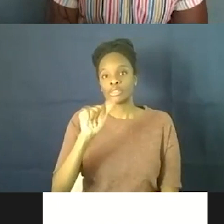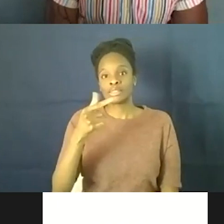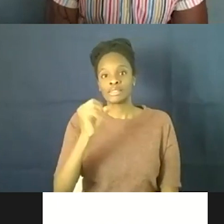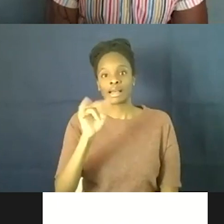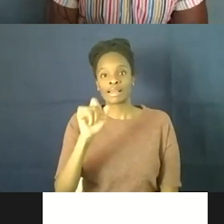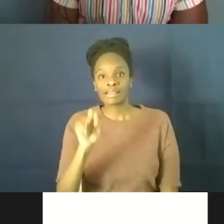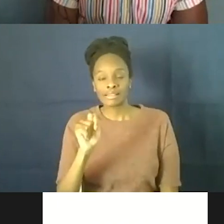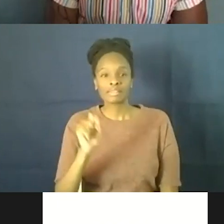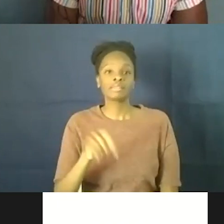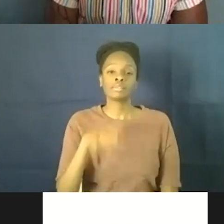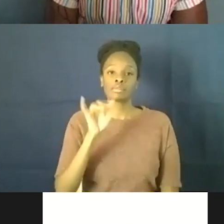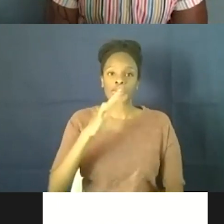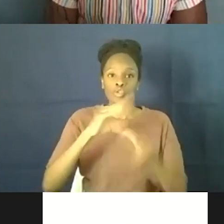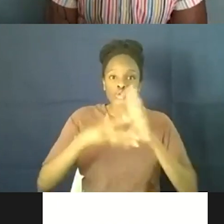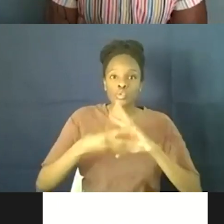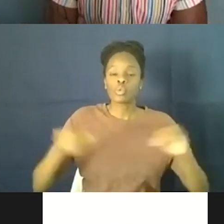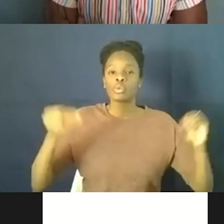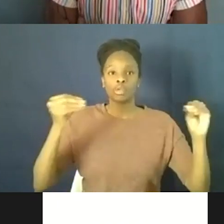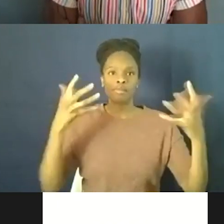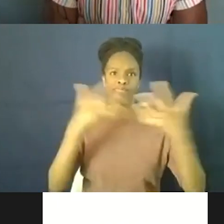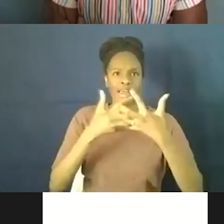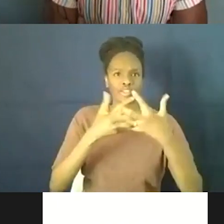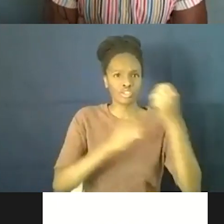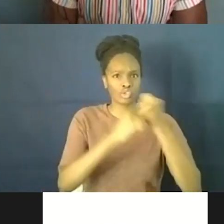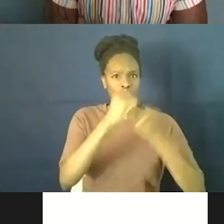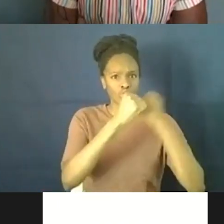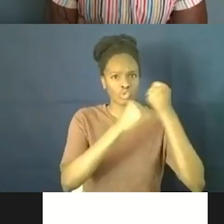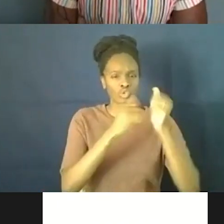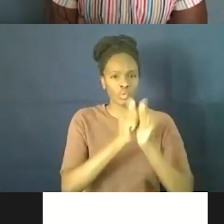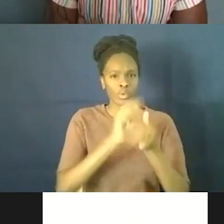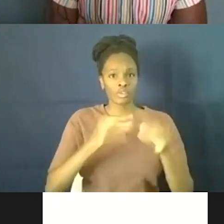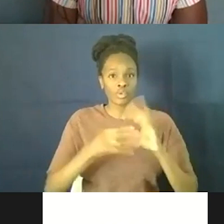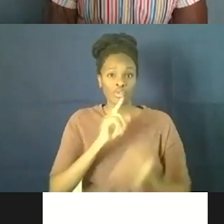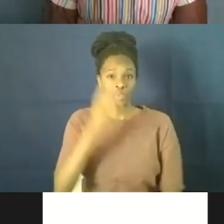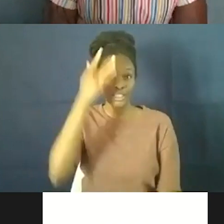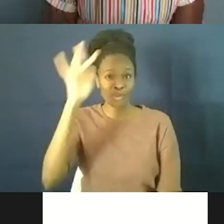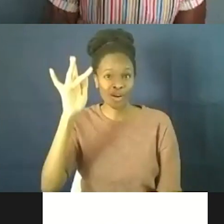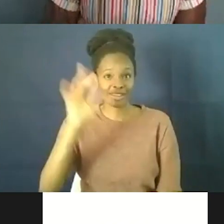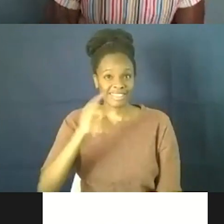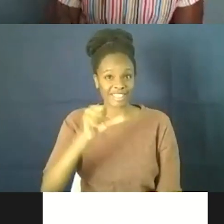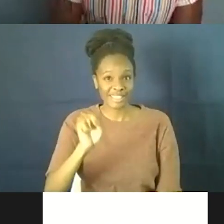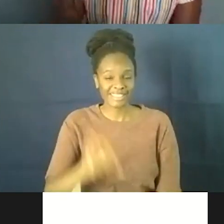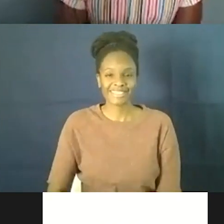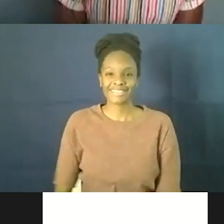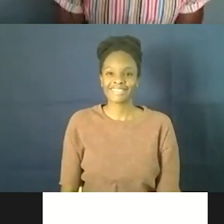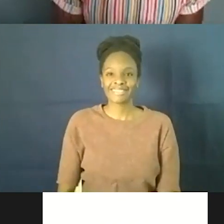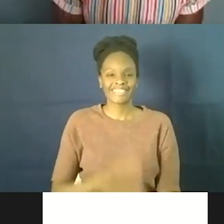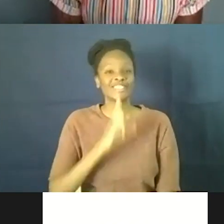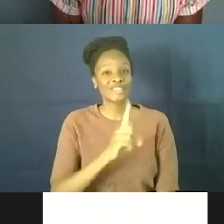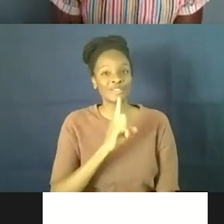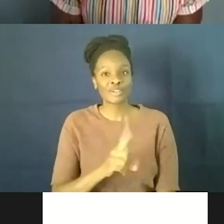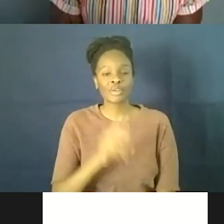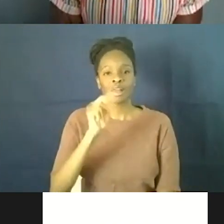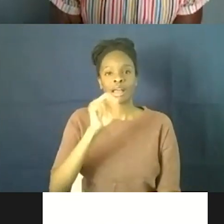the storytelling matching kind of the structure of the story. It was Justin Smart. Yeah. And also, you know, that's true. And